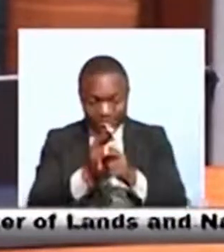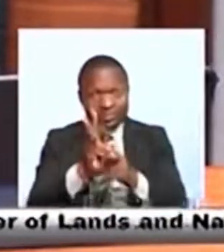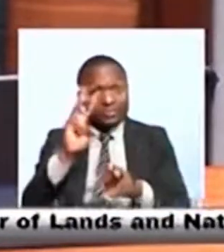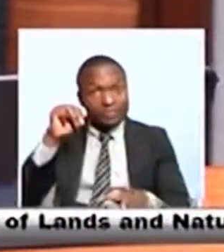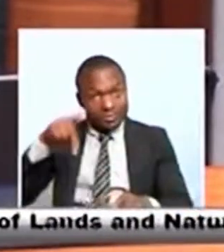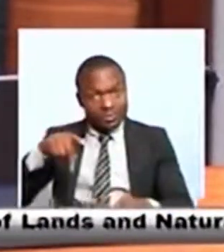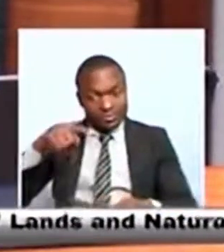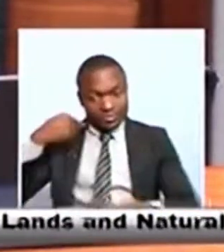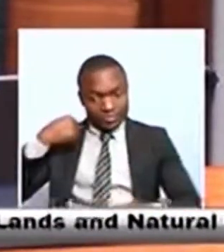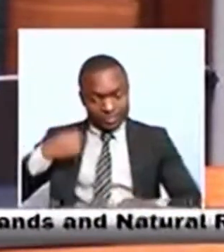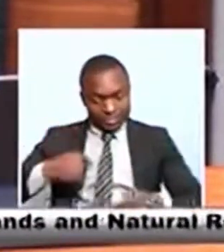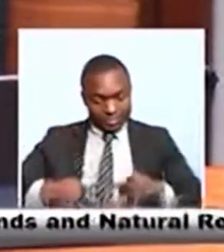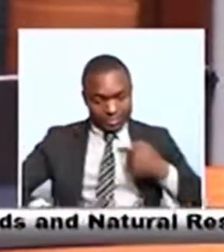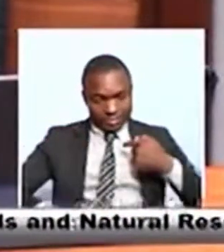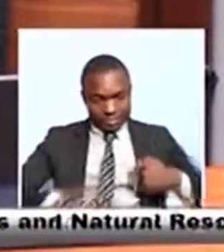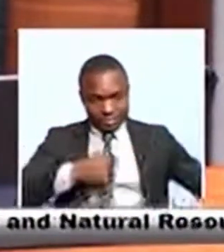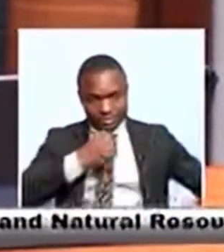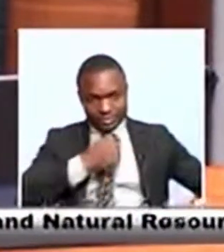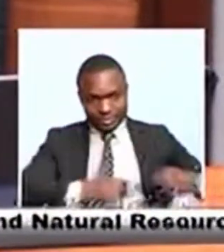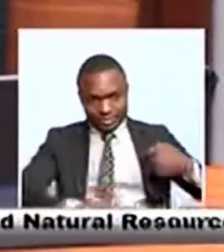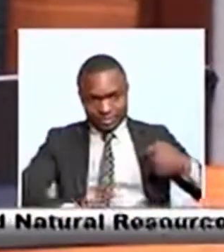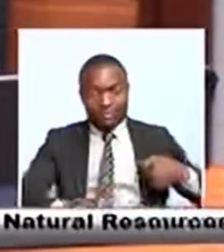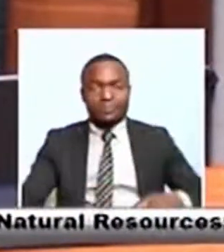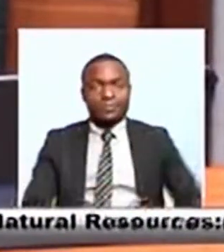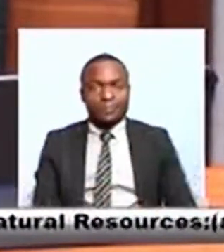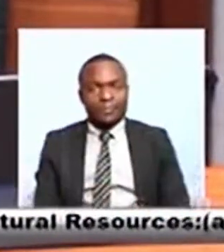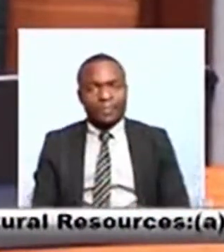for Kamfinsa.